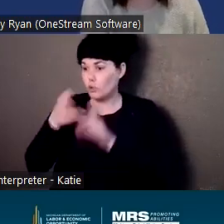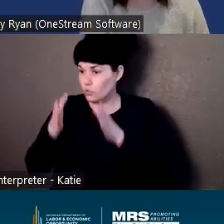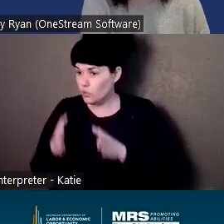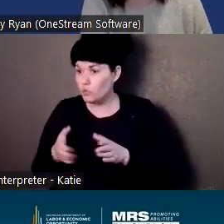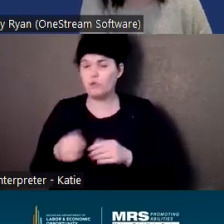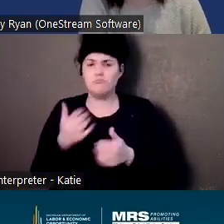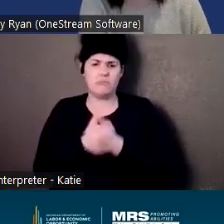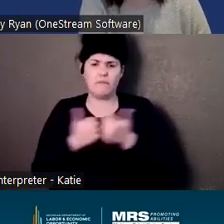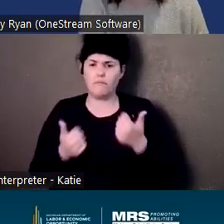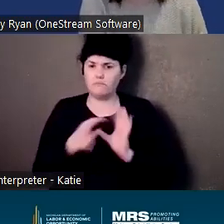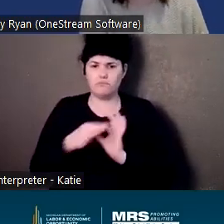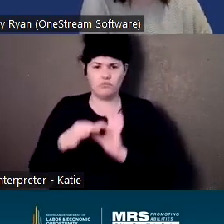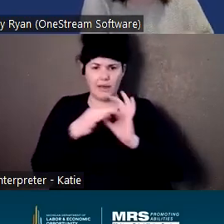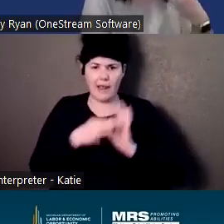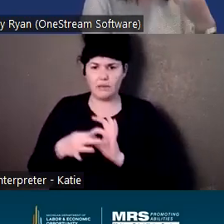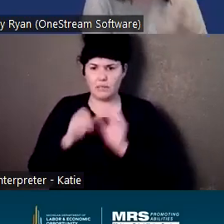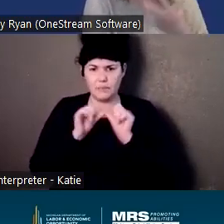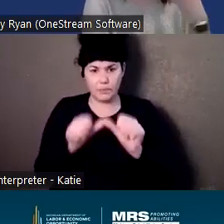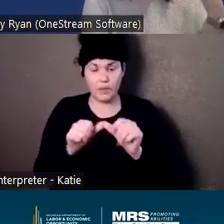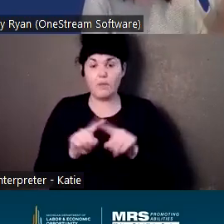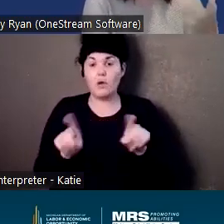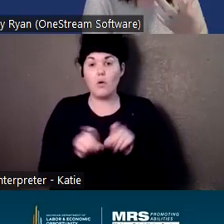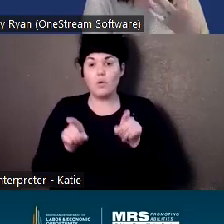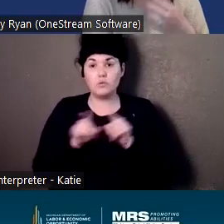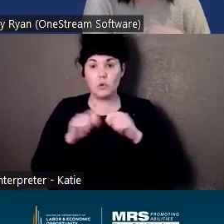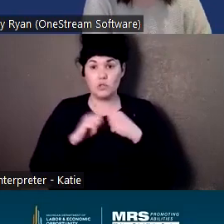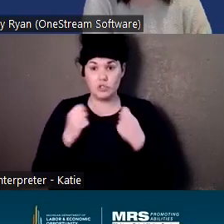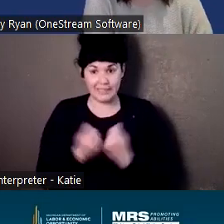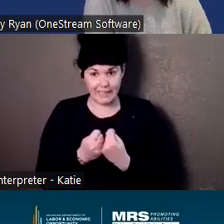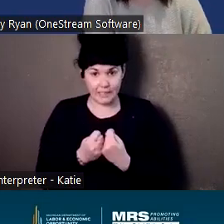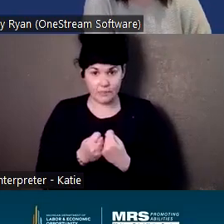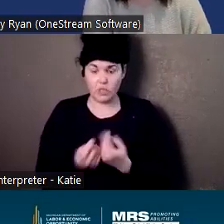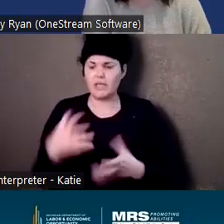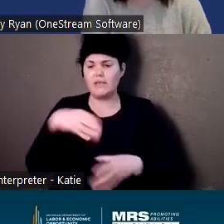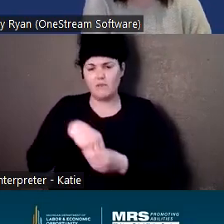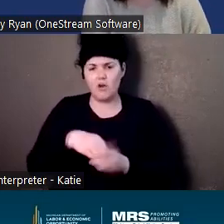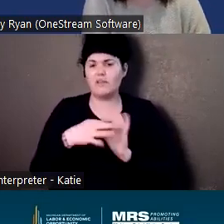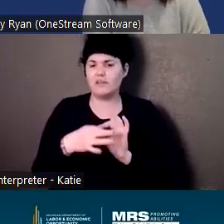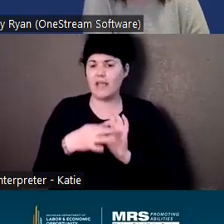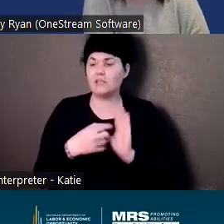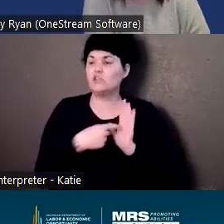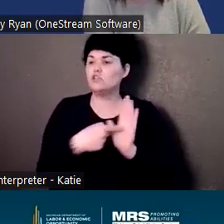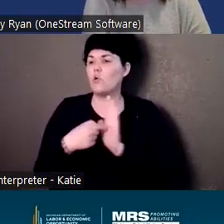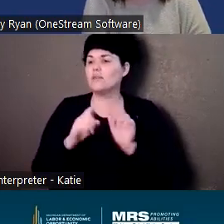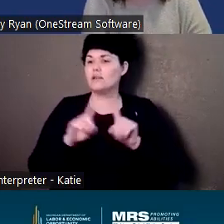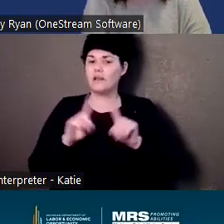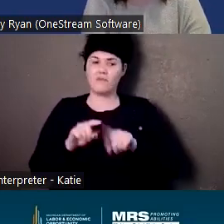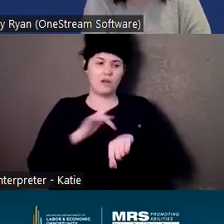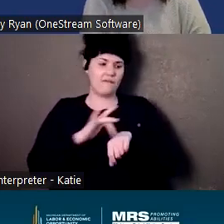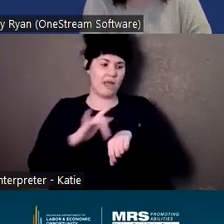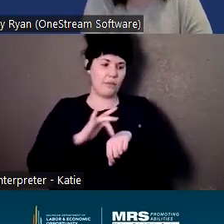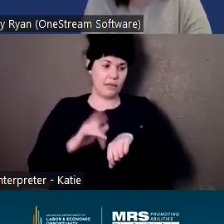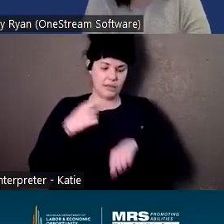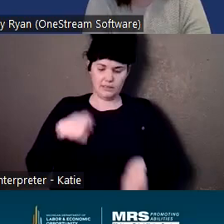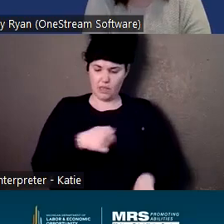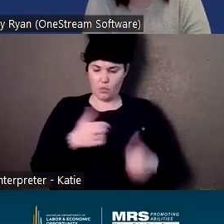board, but also that, you know, your team, you're getting involved in your team, you're getting connected, showing the different availabilities that we have to, we